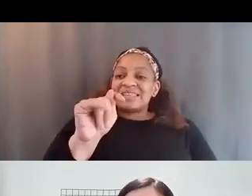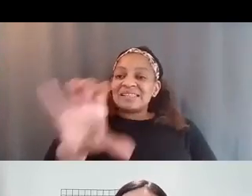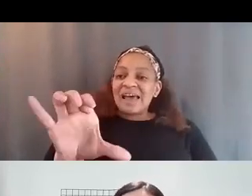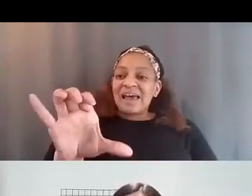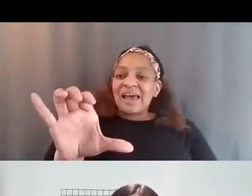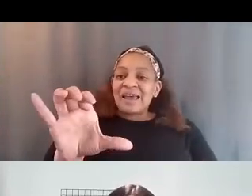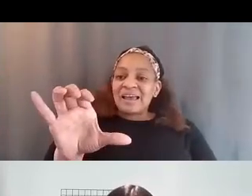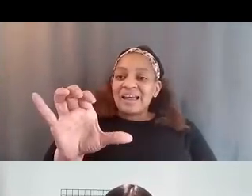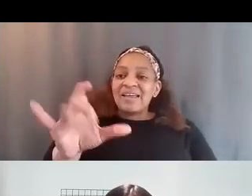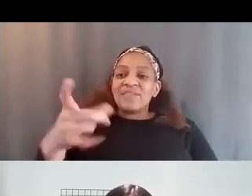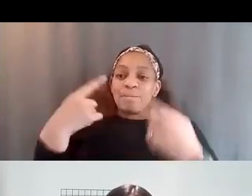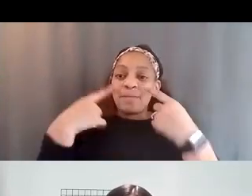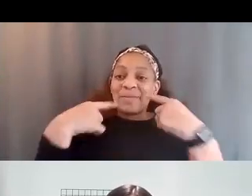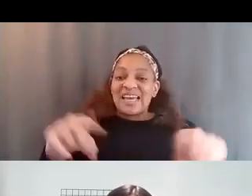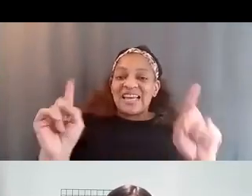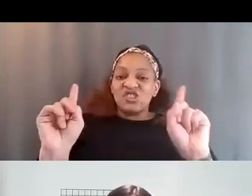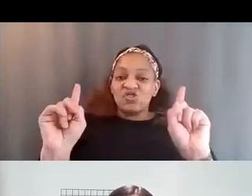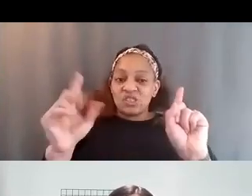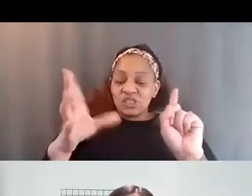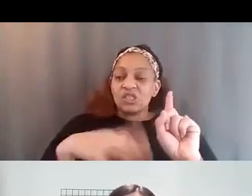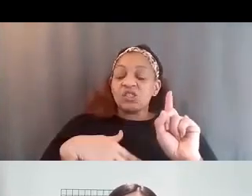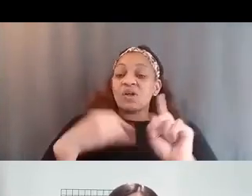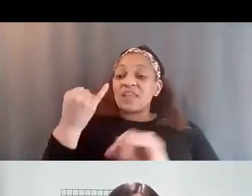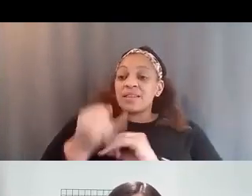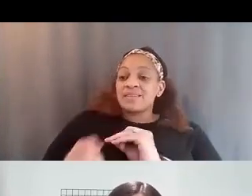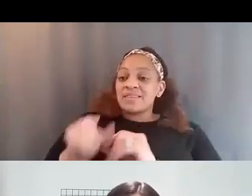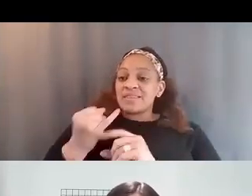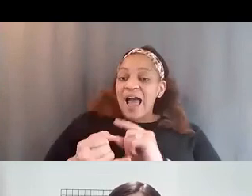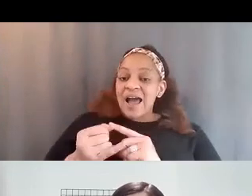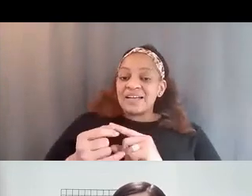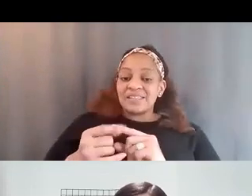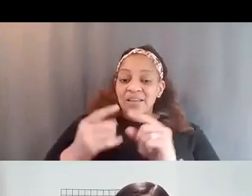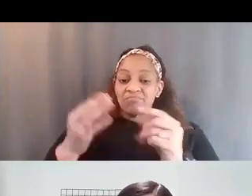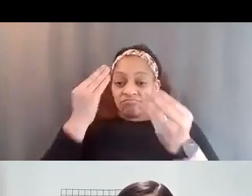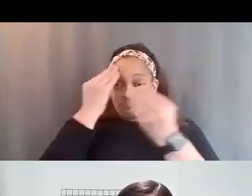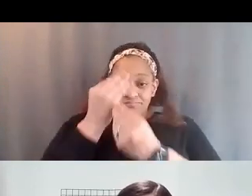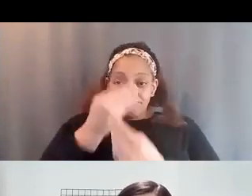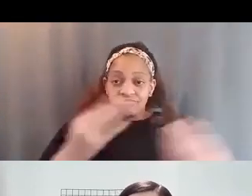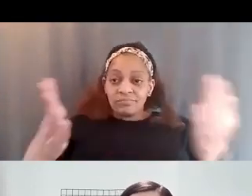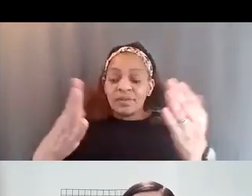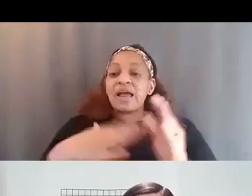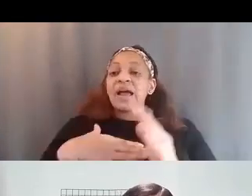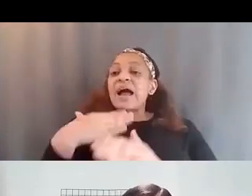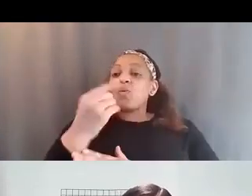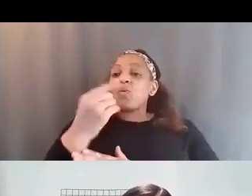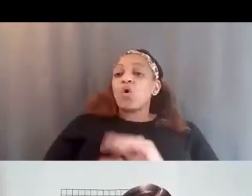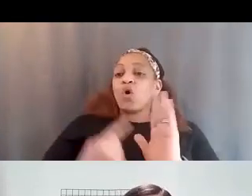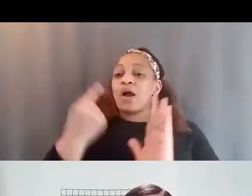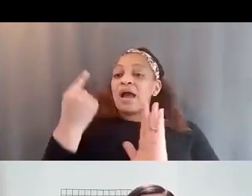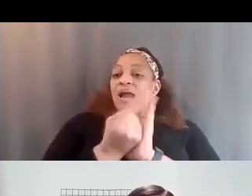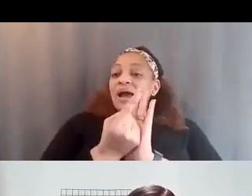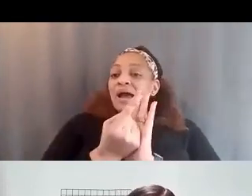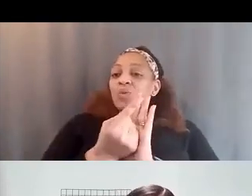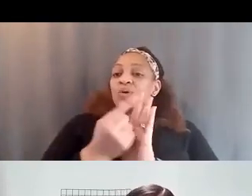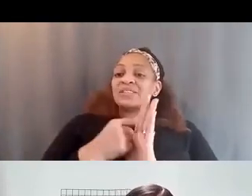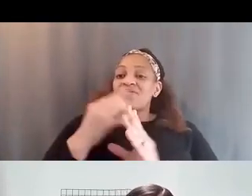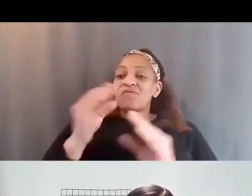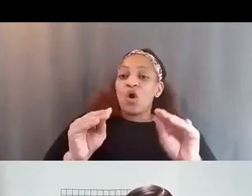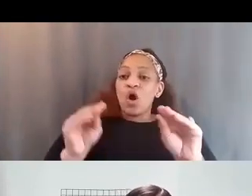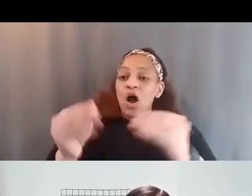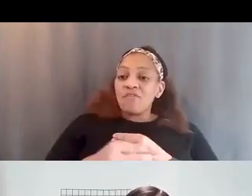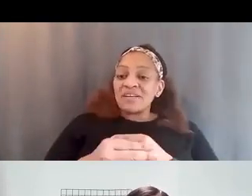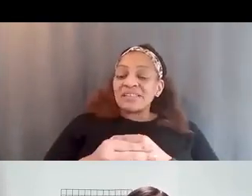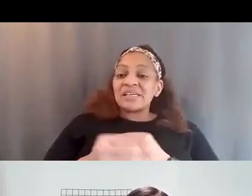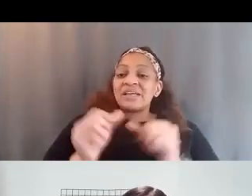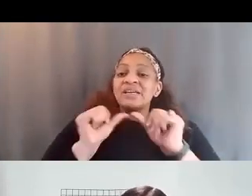And then the last announcement that I want to make, just a friendly reminder, is that we have office hours, a continuation of this